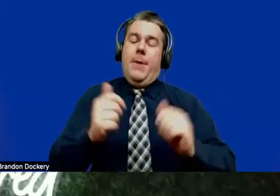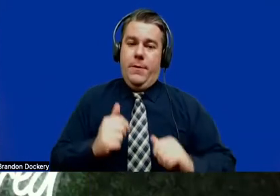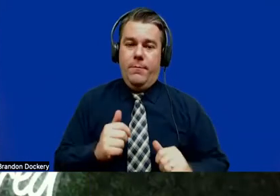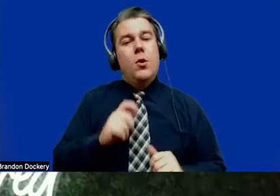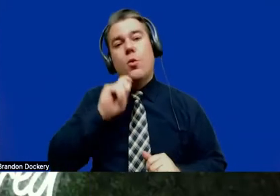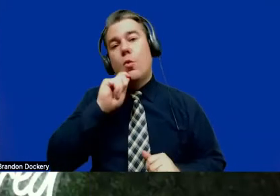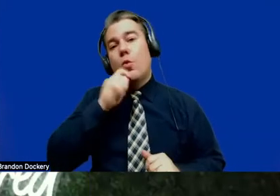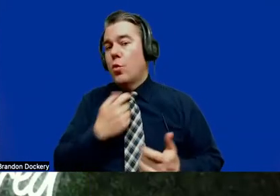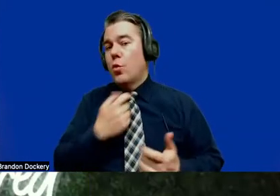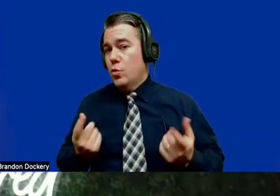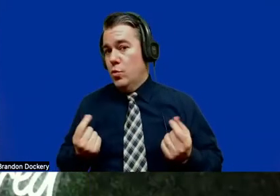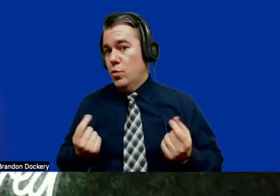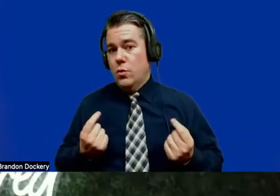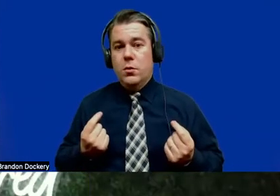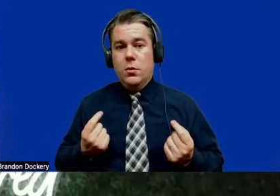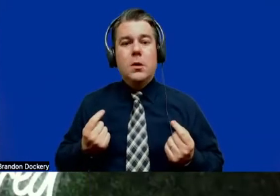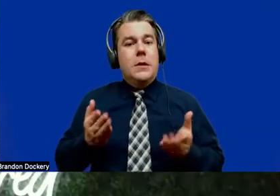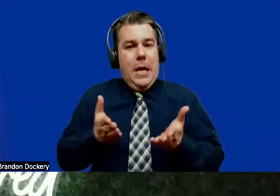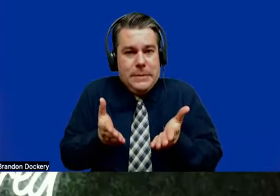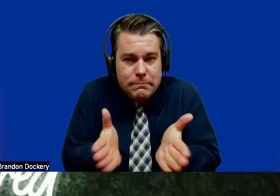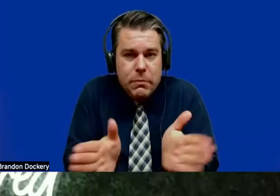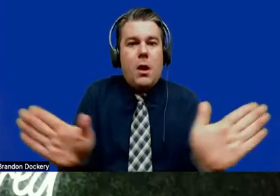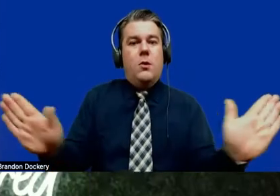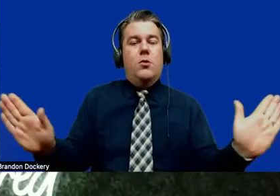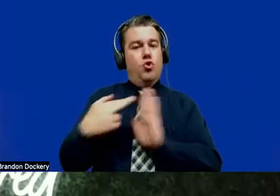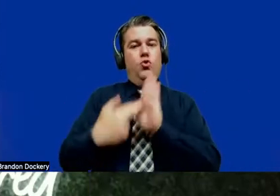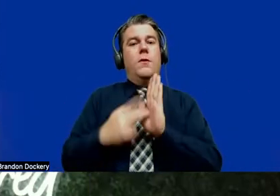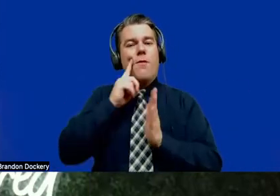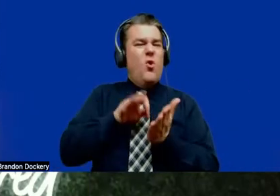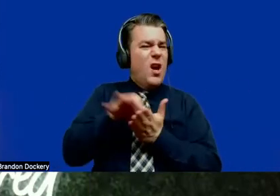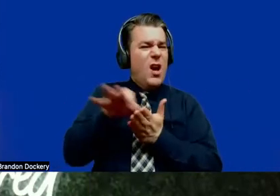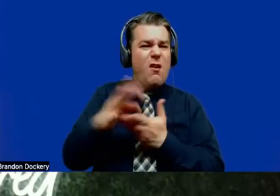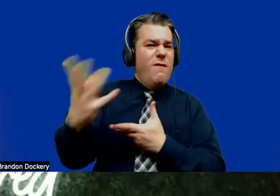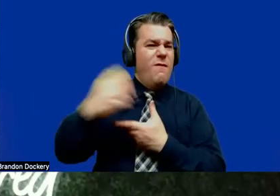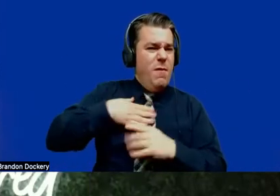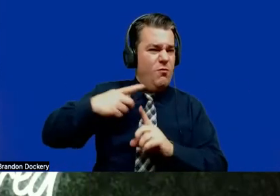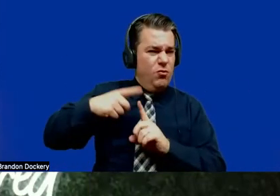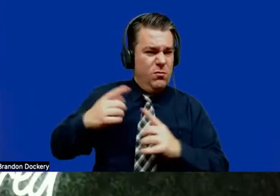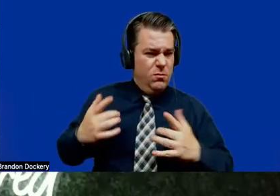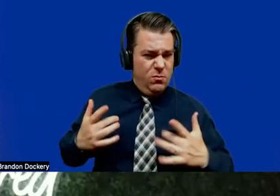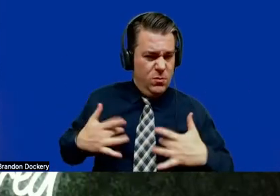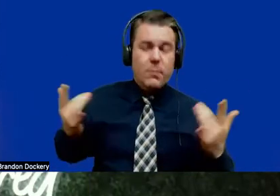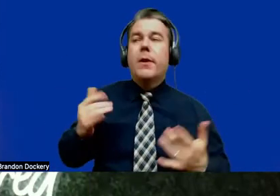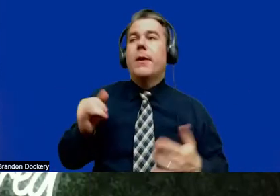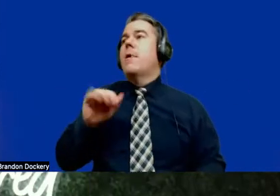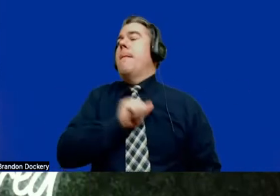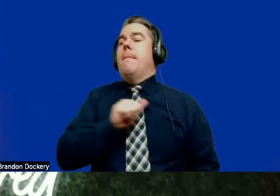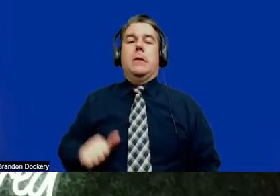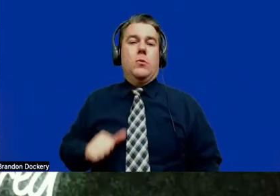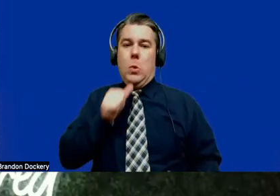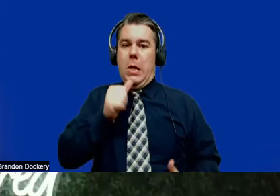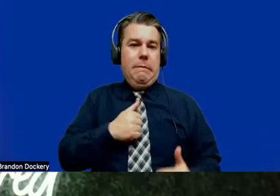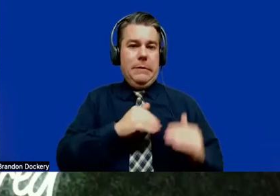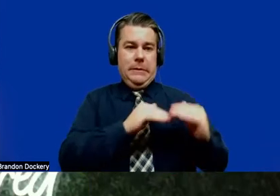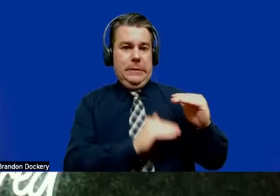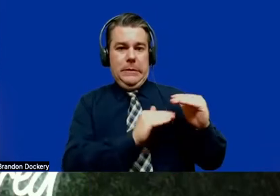now is they have expanded the rules of what counts towards our points. And so if an ambassador doesn't have quite 100 PV,